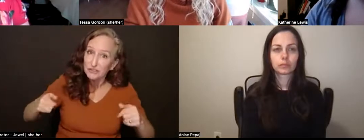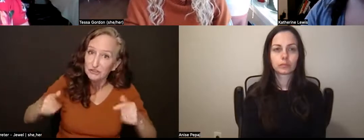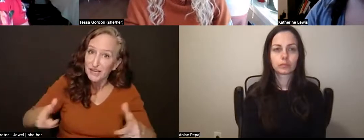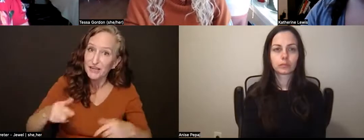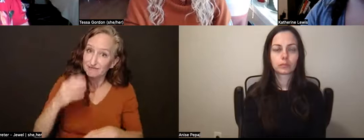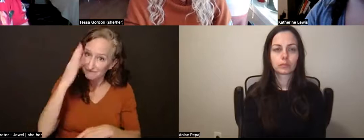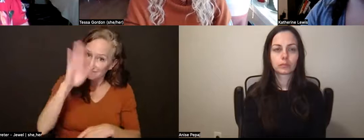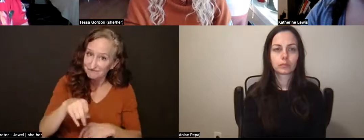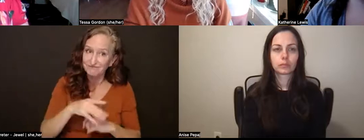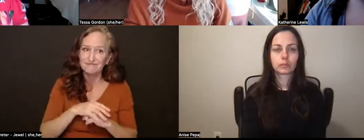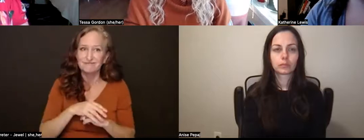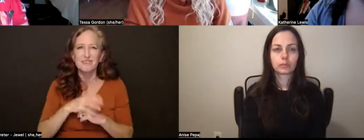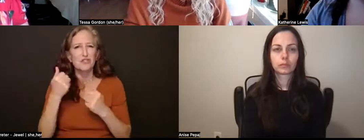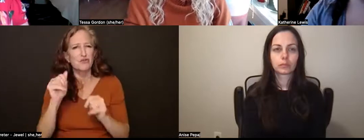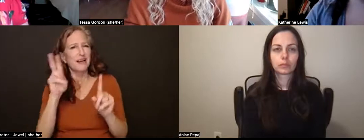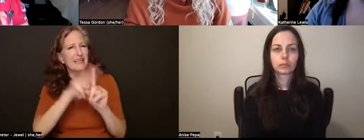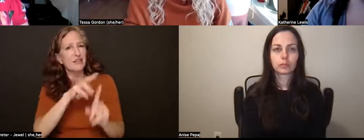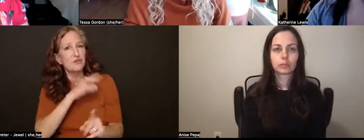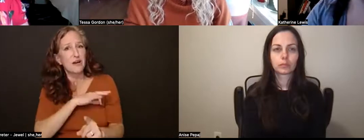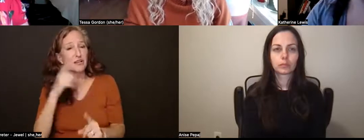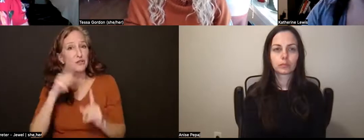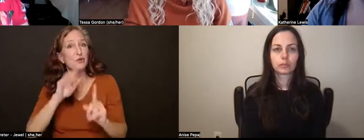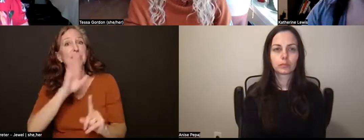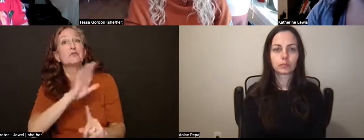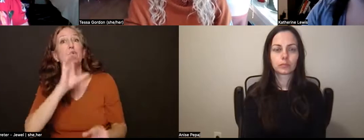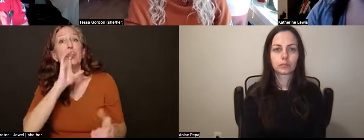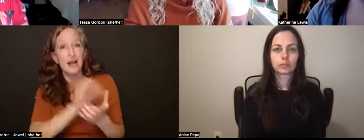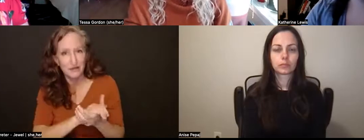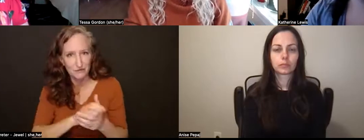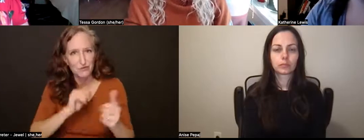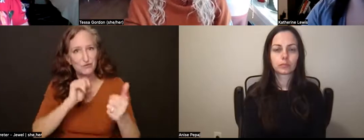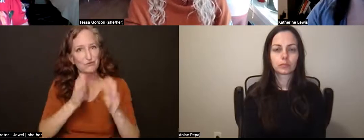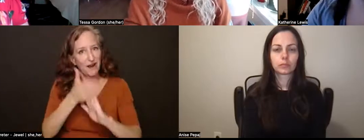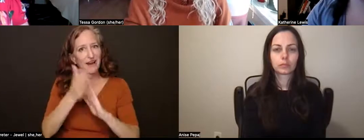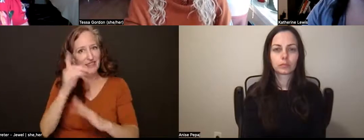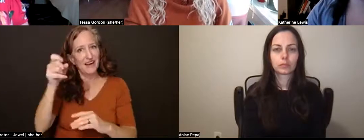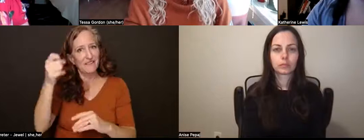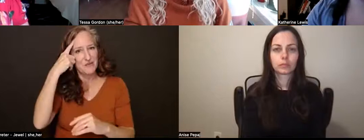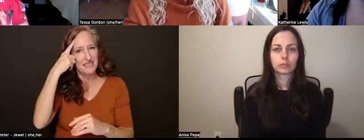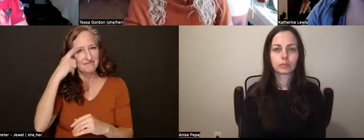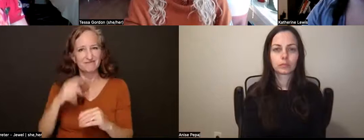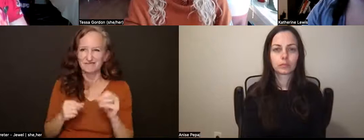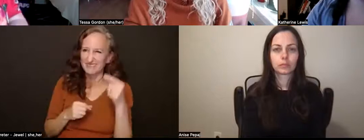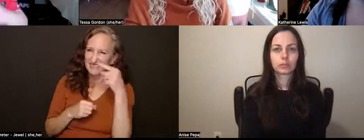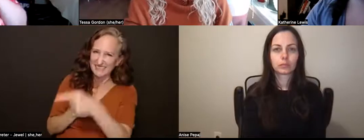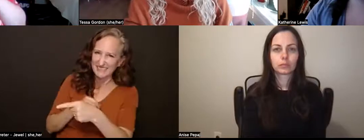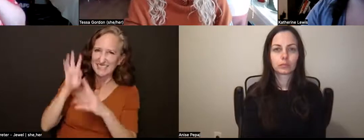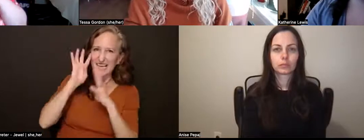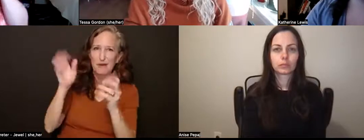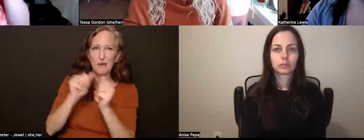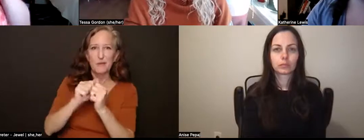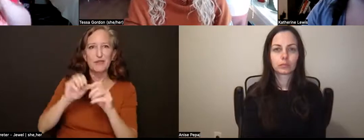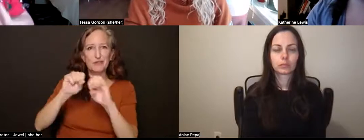they try to give credit to his wife for running the government for that period, when he's the one that came up with the social systems